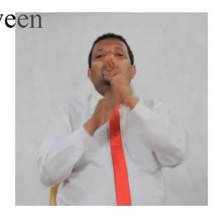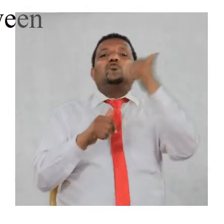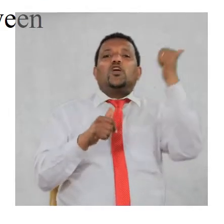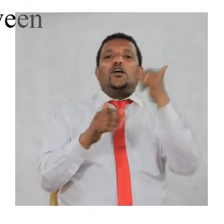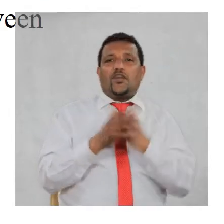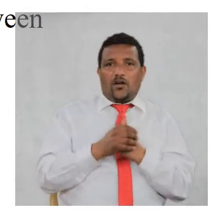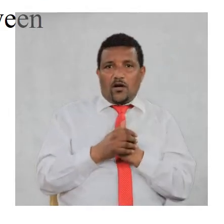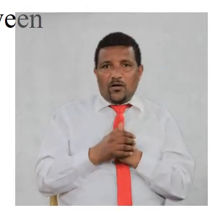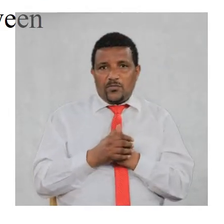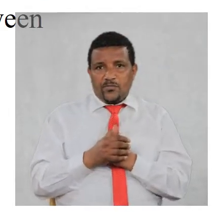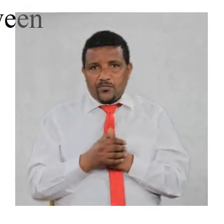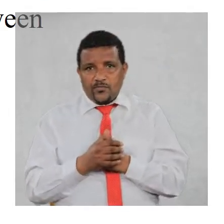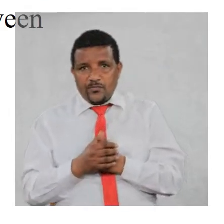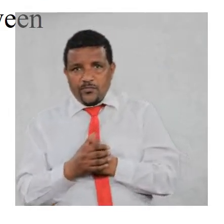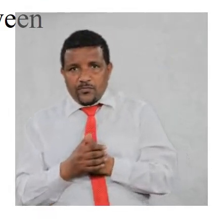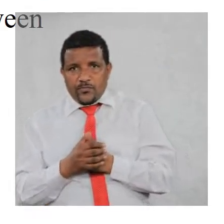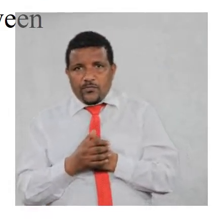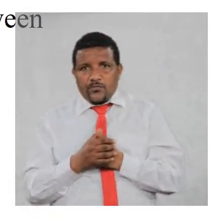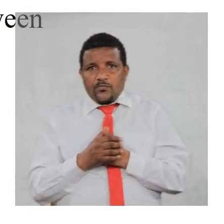other.